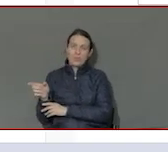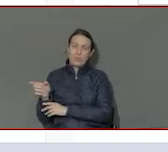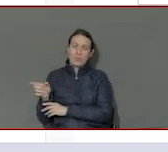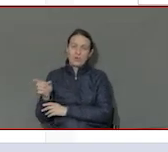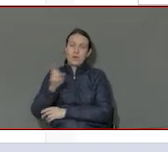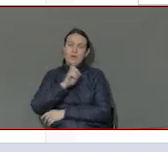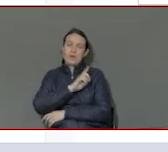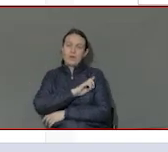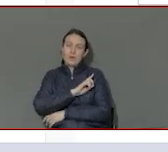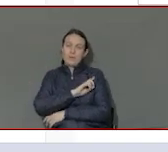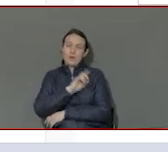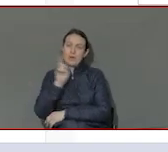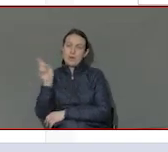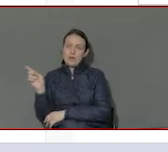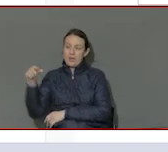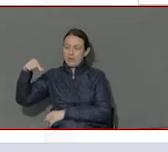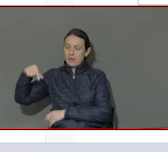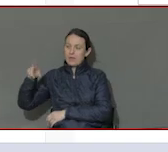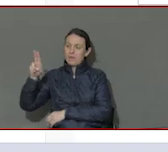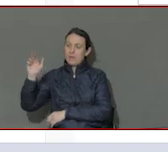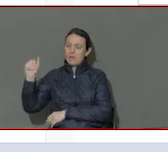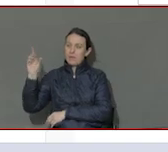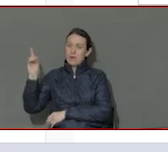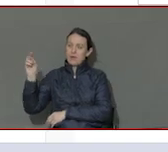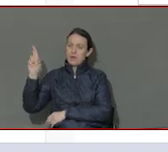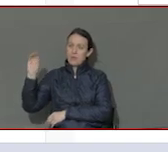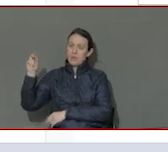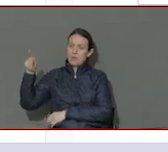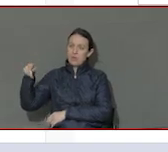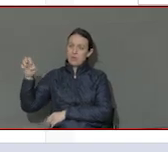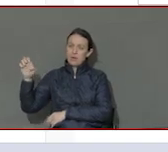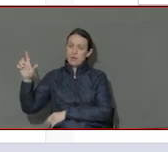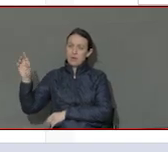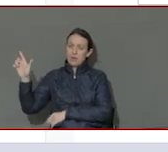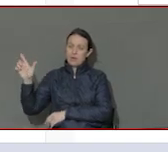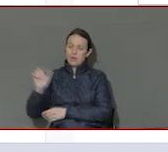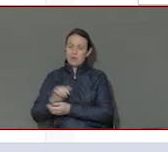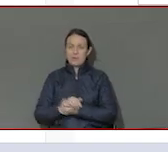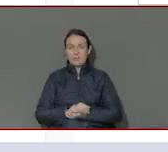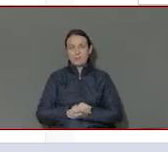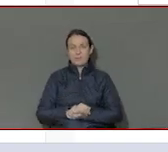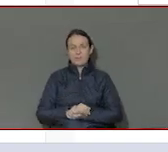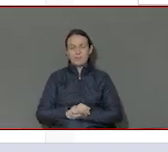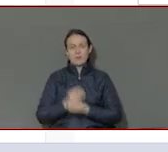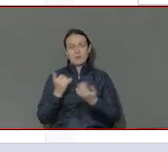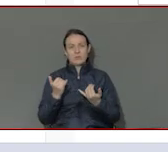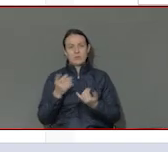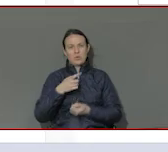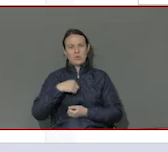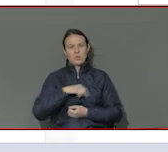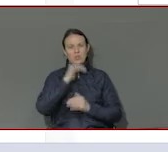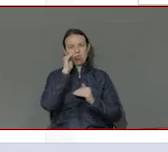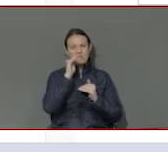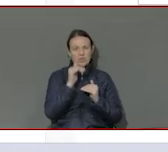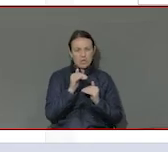are quadrupedal. Now, the significance of us having a short